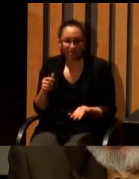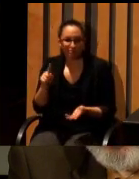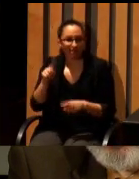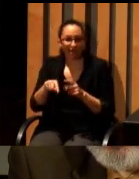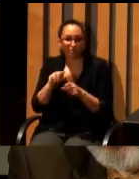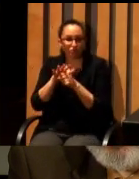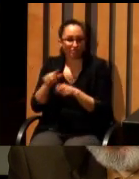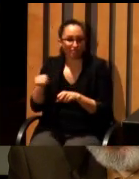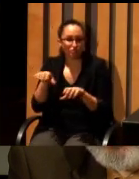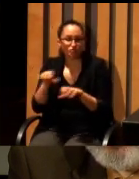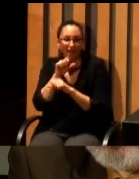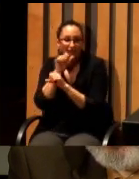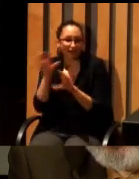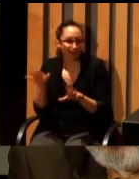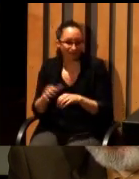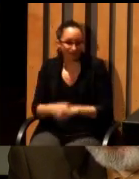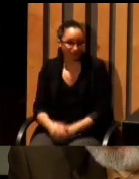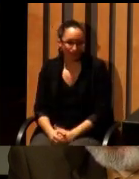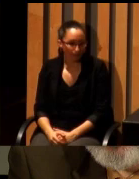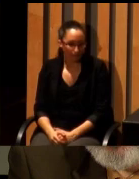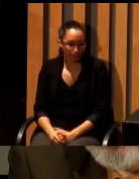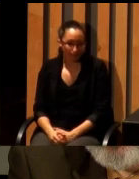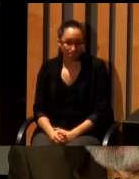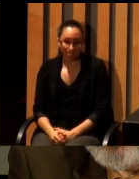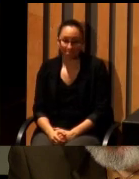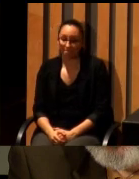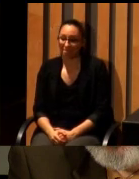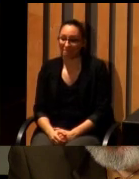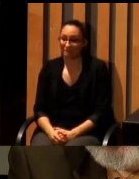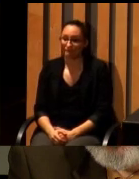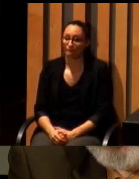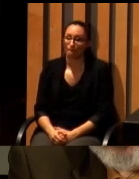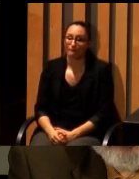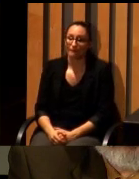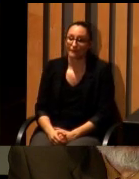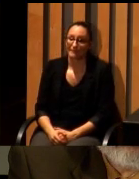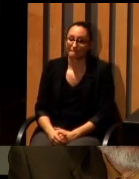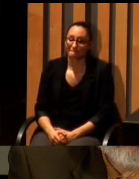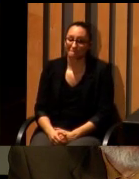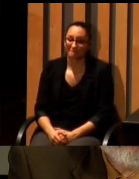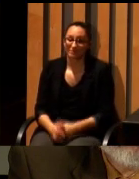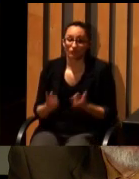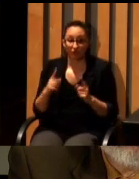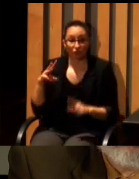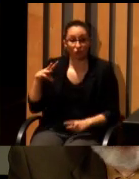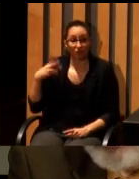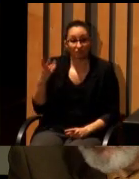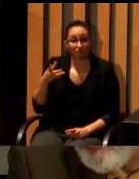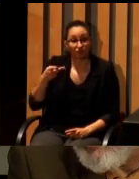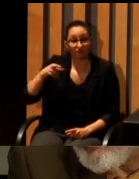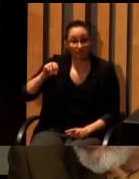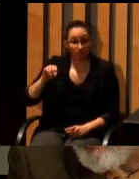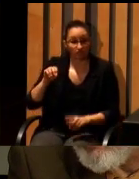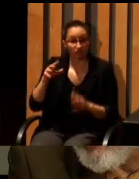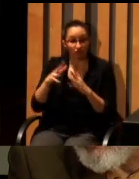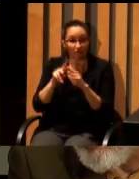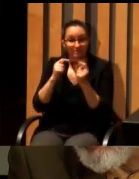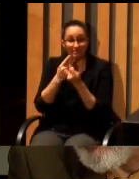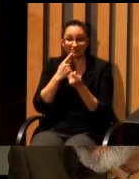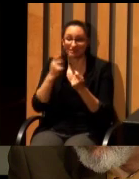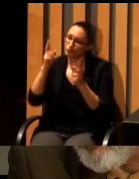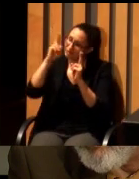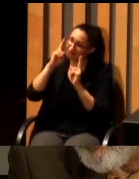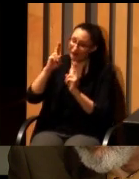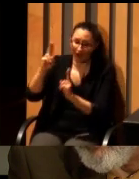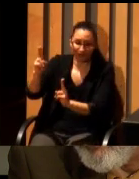do. When the Washington professional football team says that its nickname honors, I'm always reminded